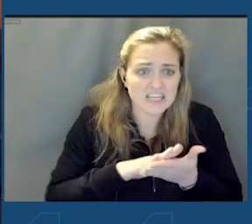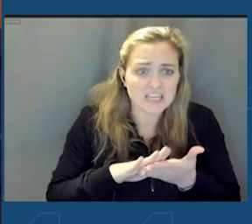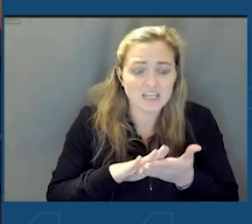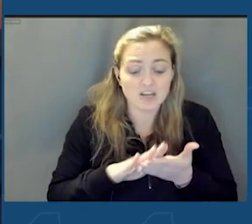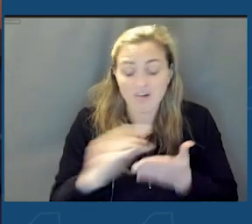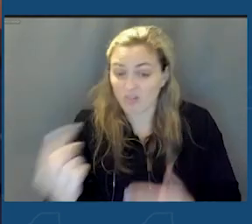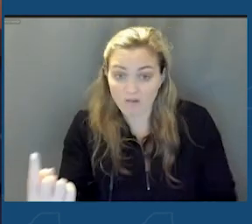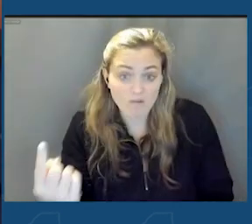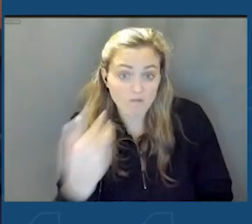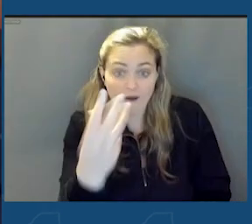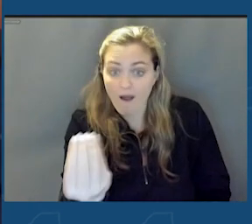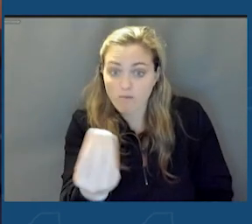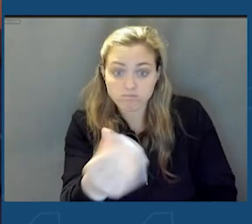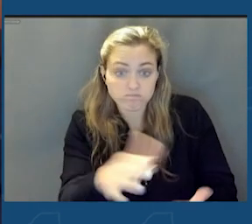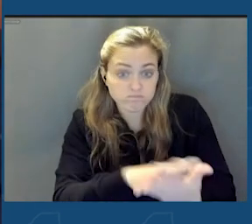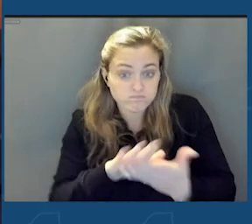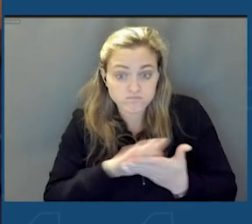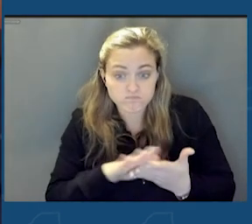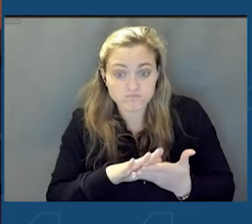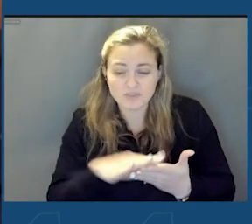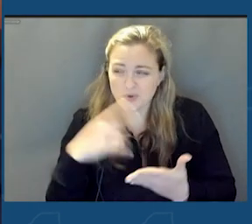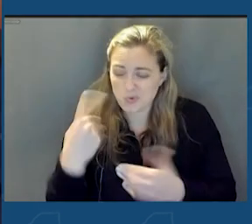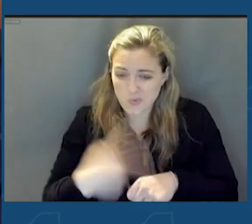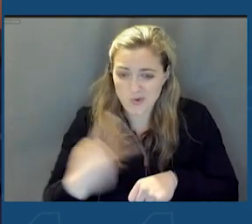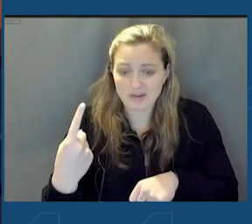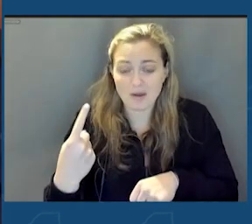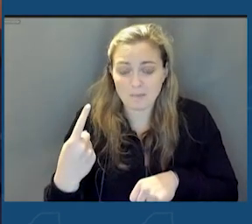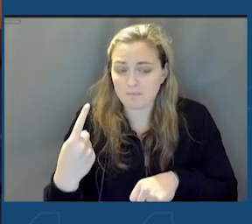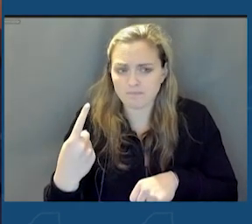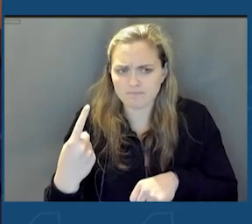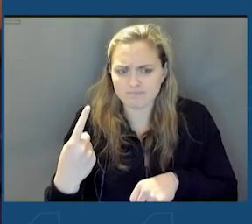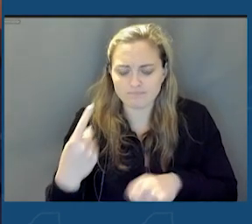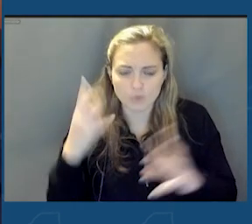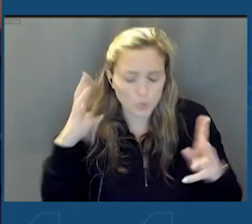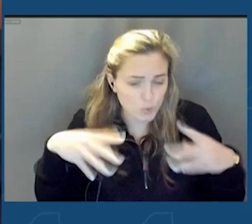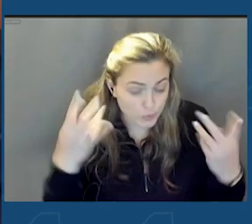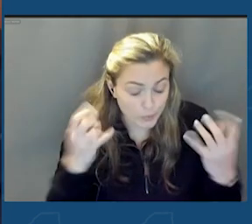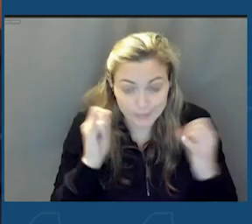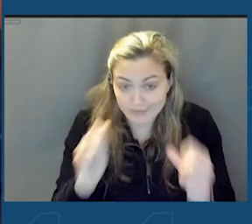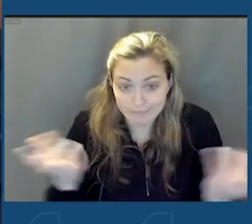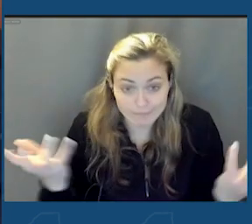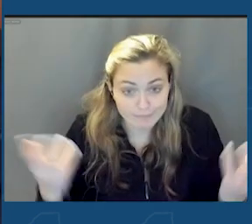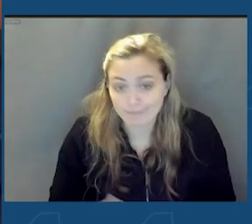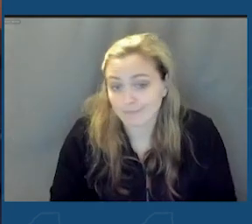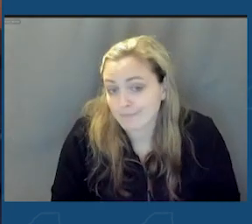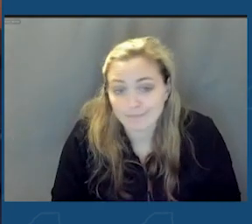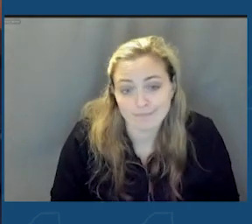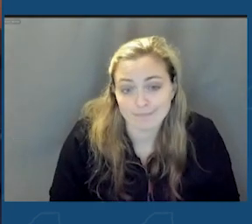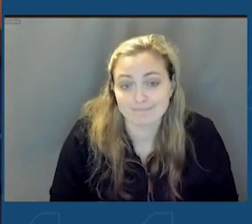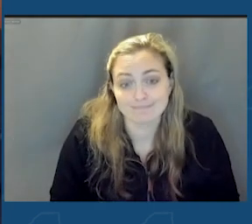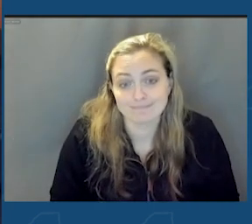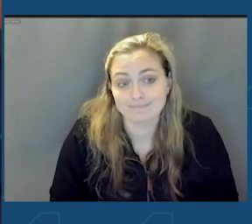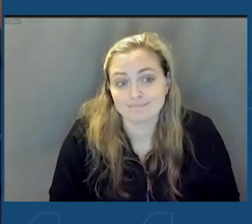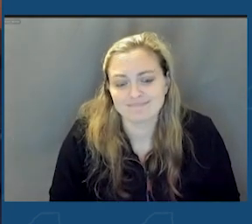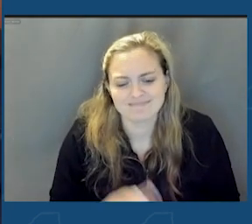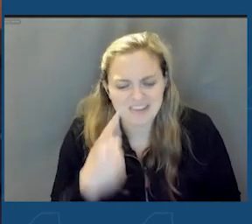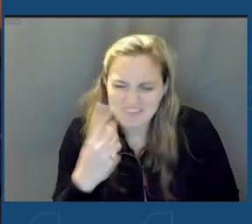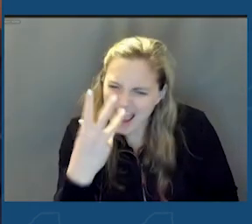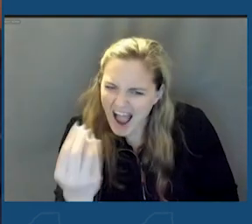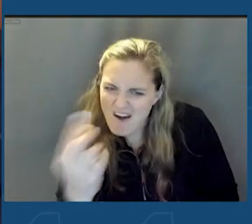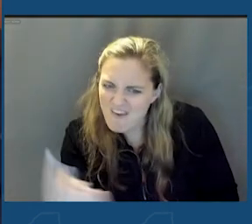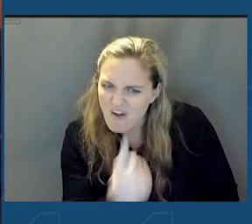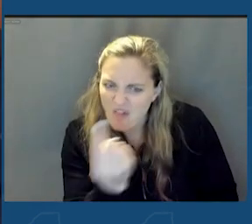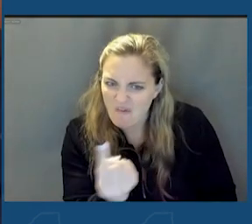herself. I told her one time, I said, Carrie, you just as crazy as me. For her to be out there by herself,